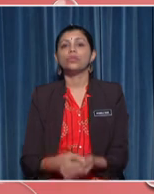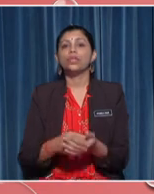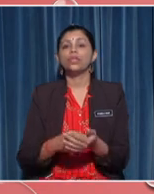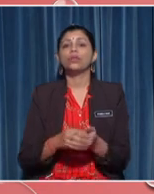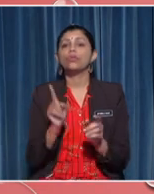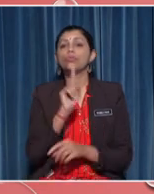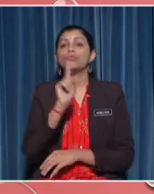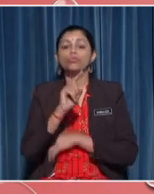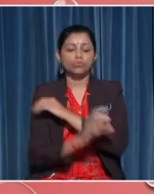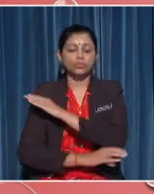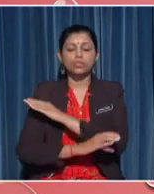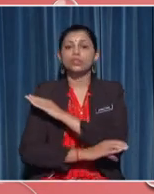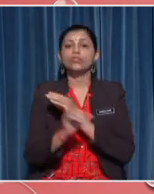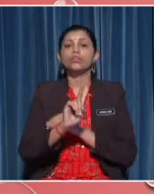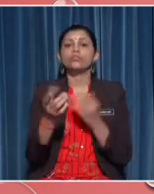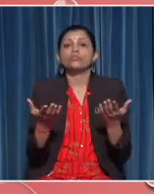comes from?